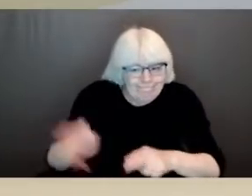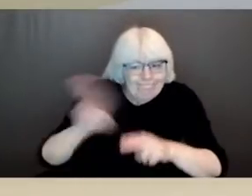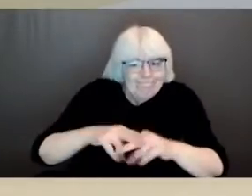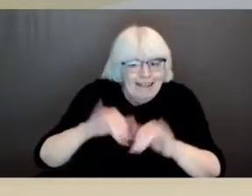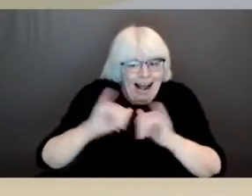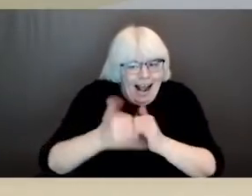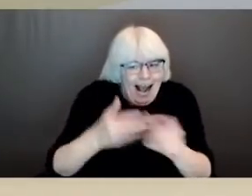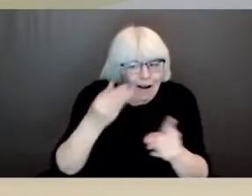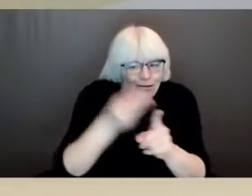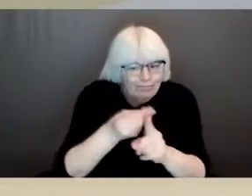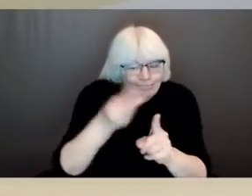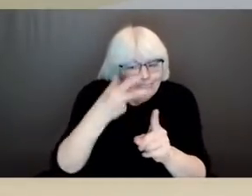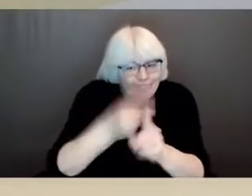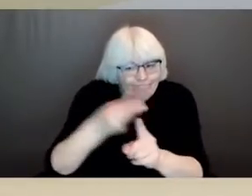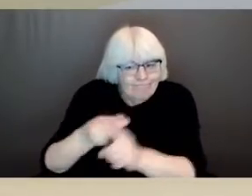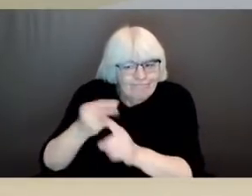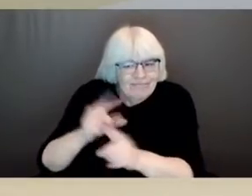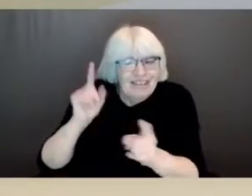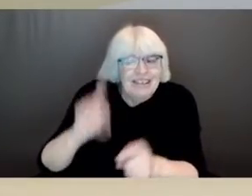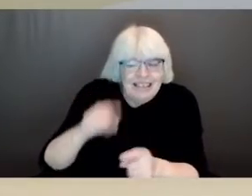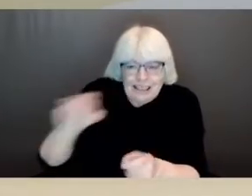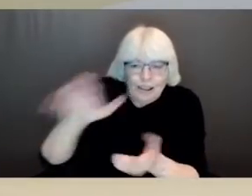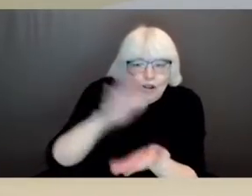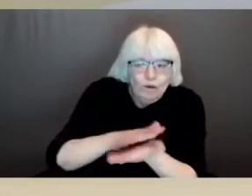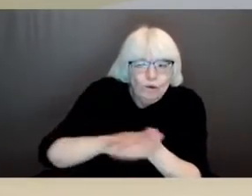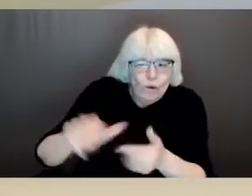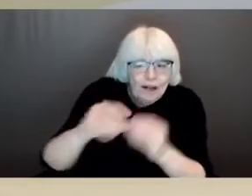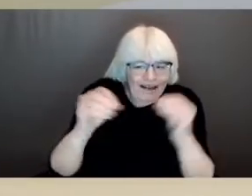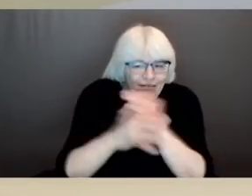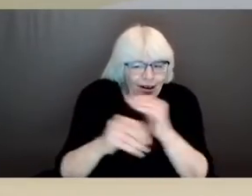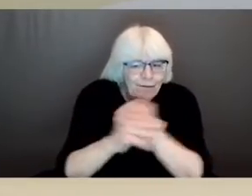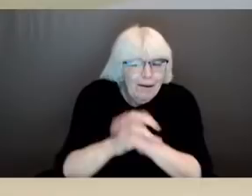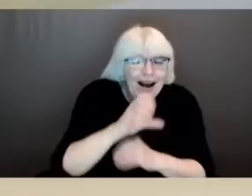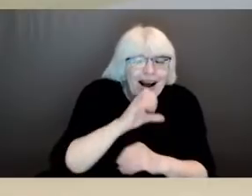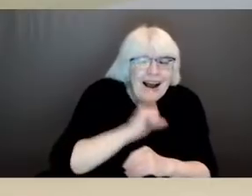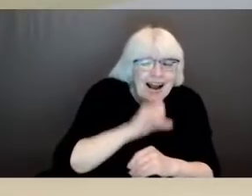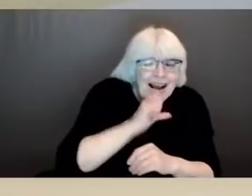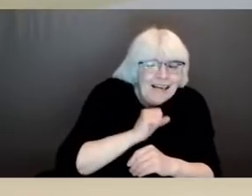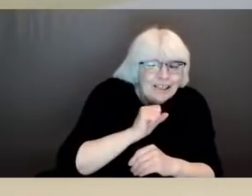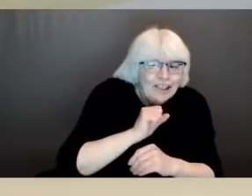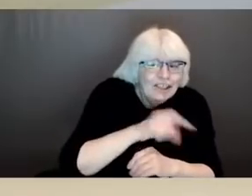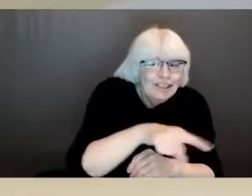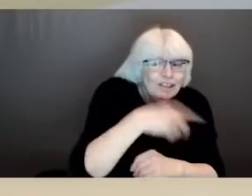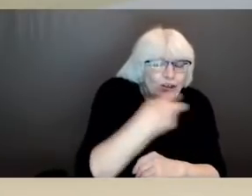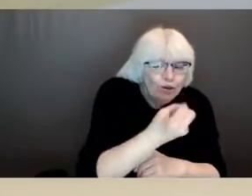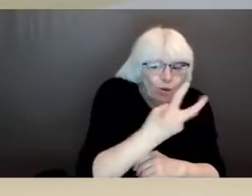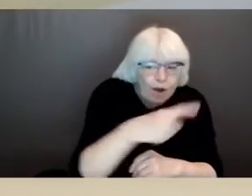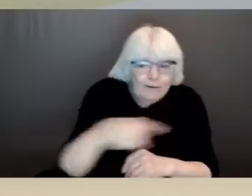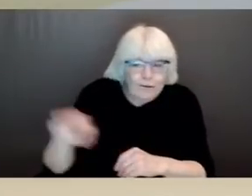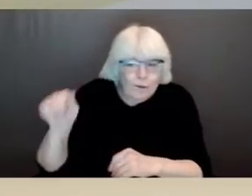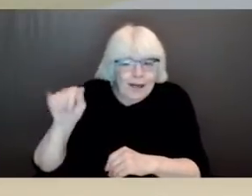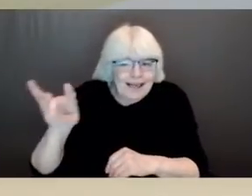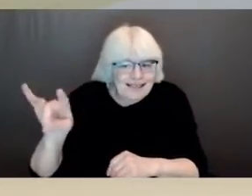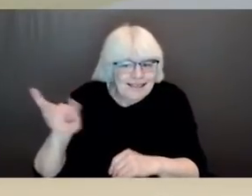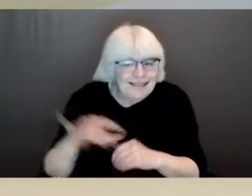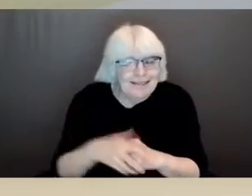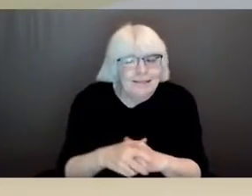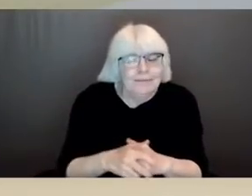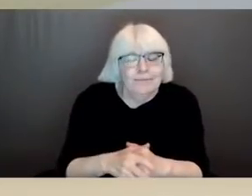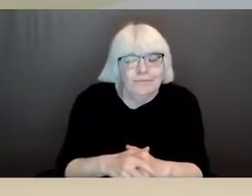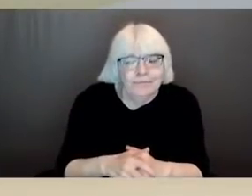for school-age children in the 12 to 17-year-olds. Because overall the rate for